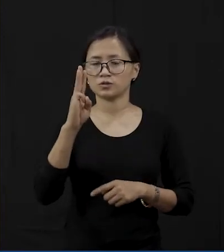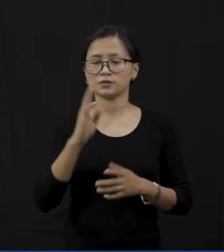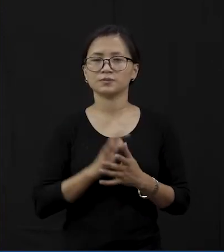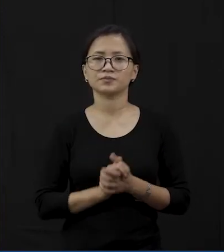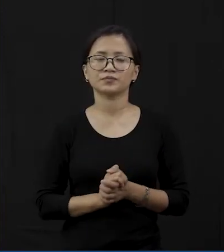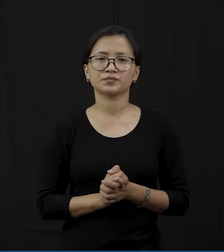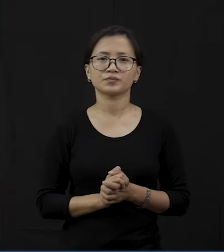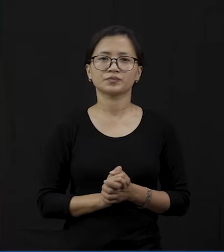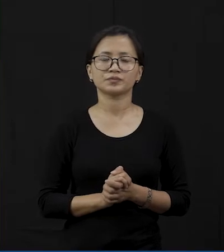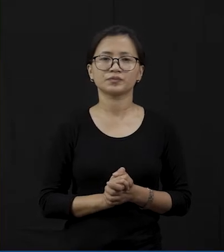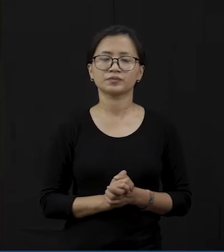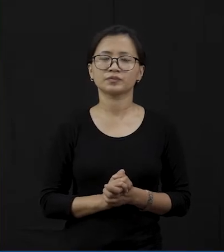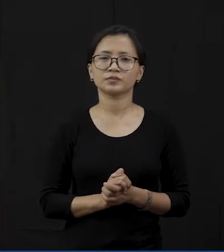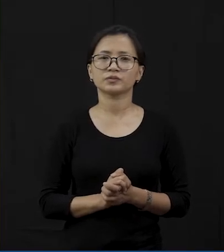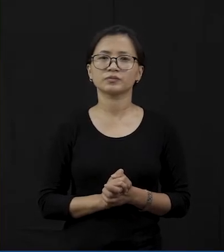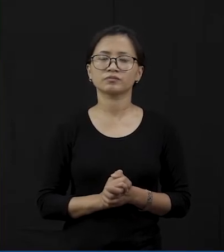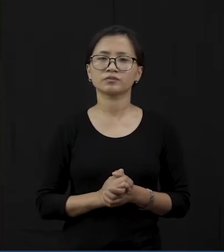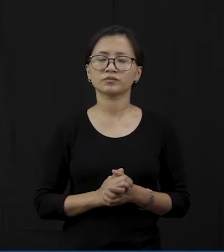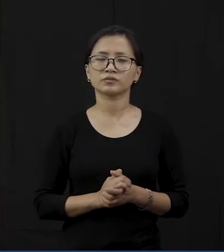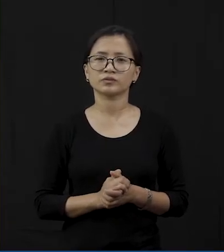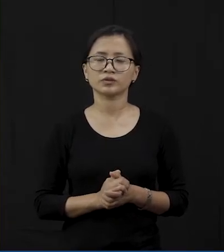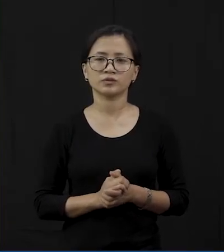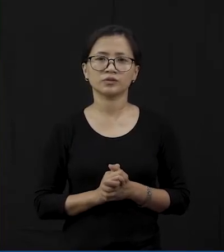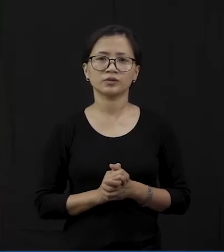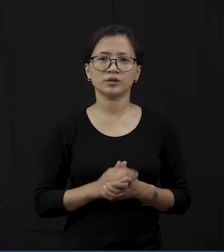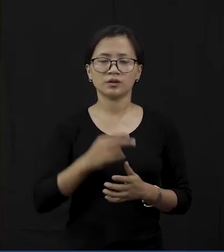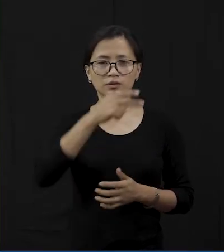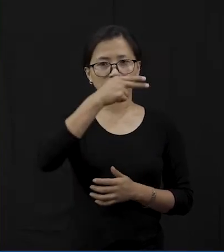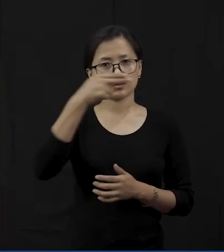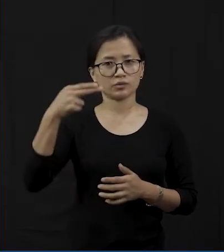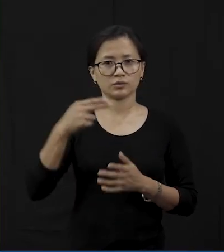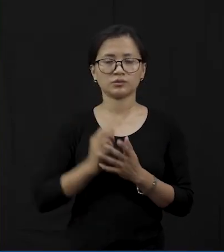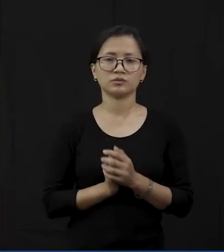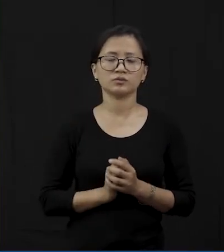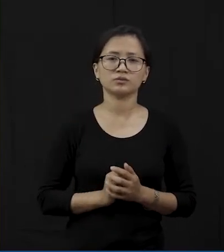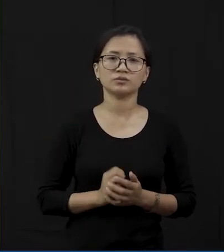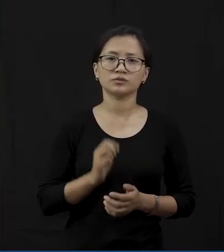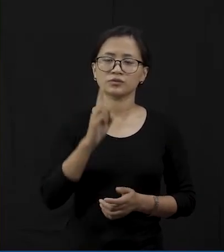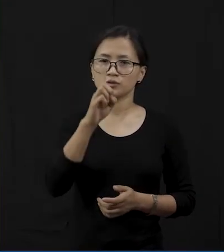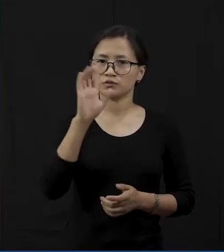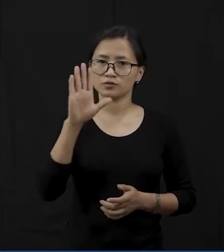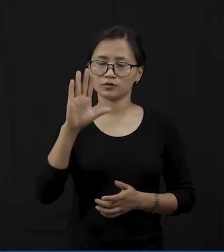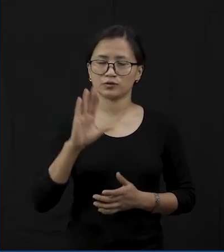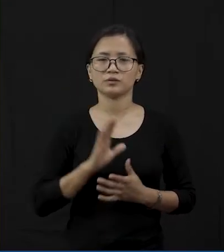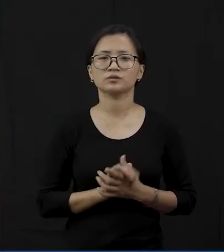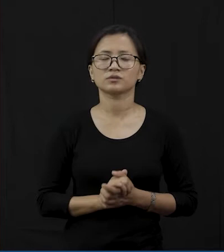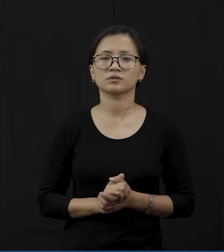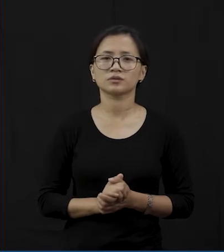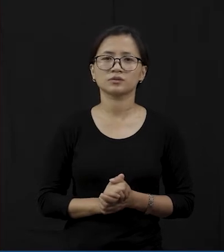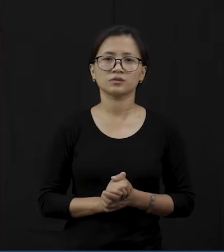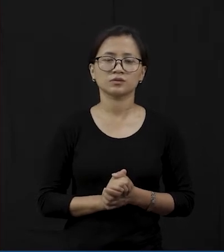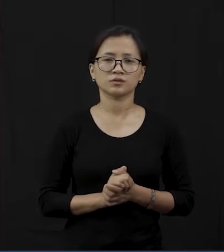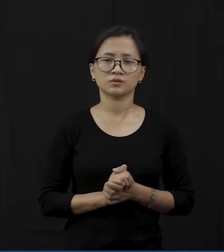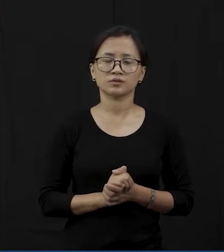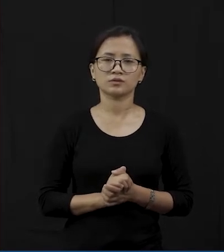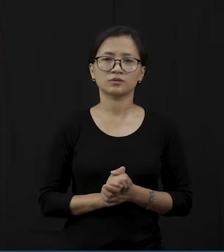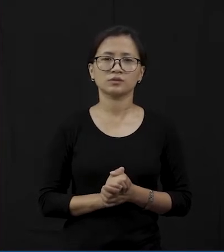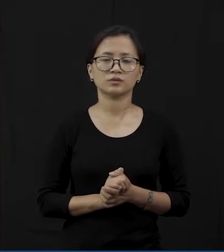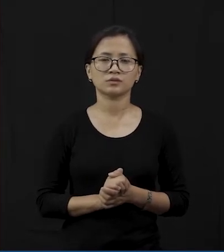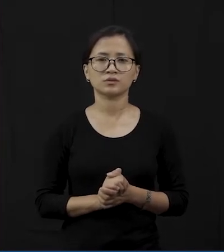So 12 plus 3 is 15. So we write 15